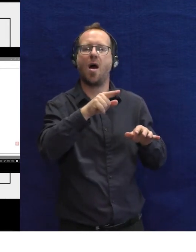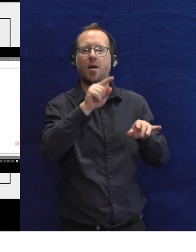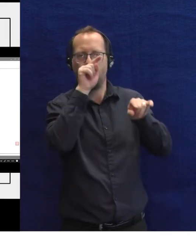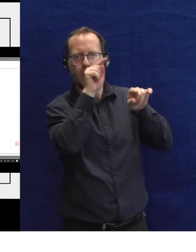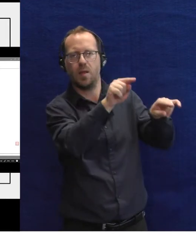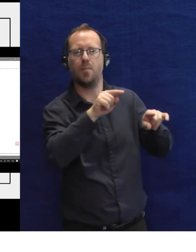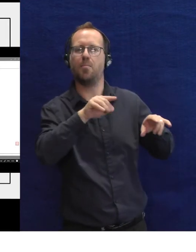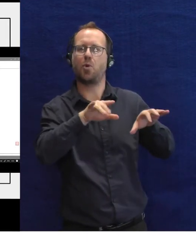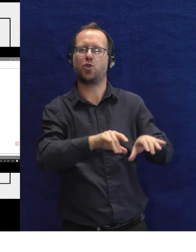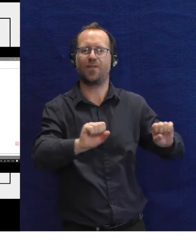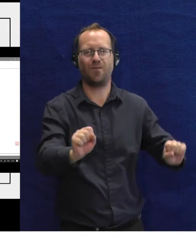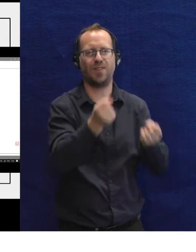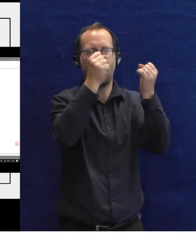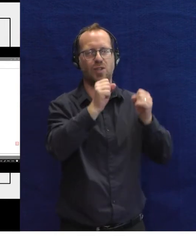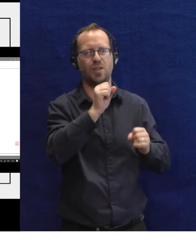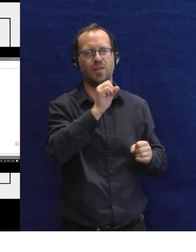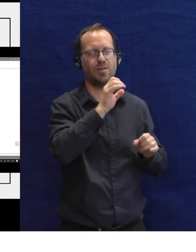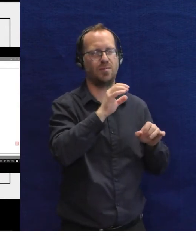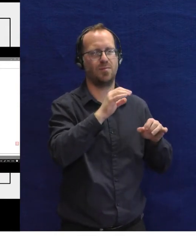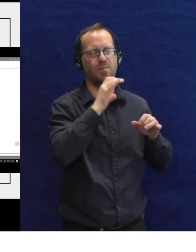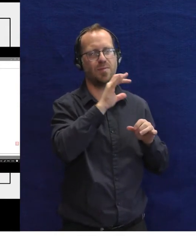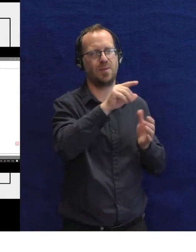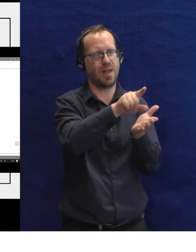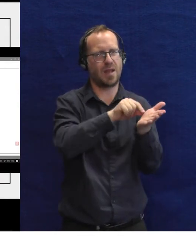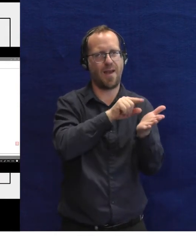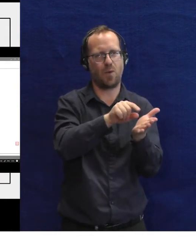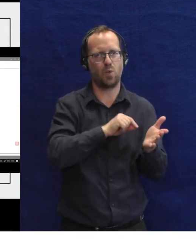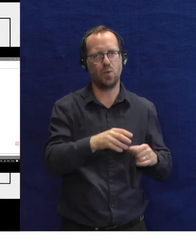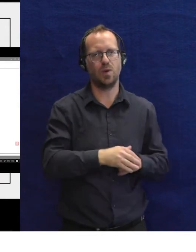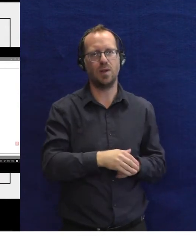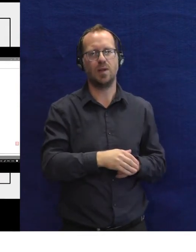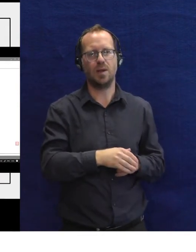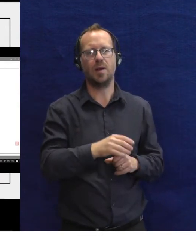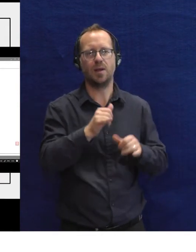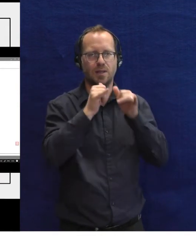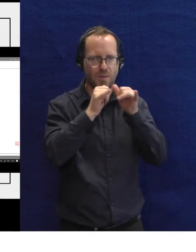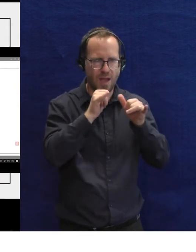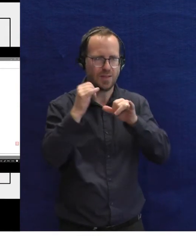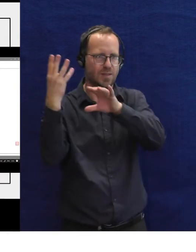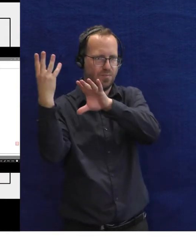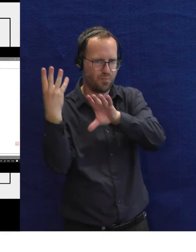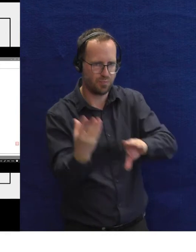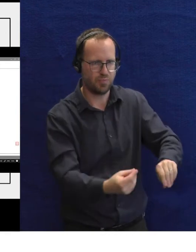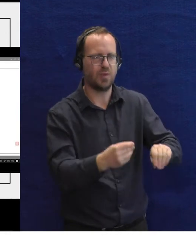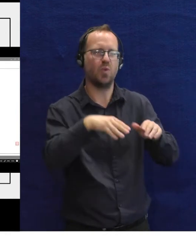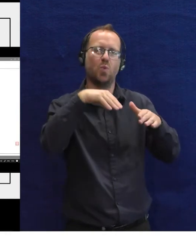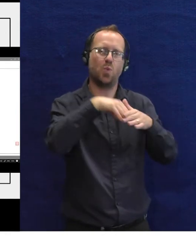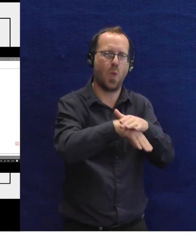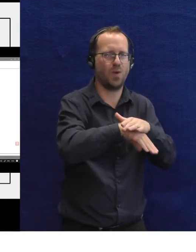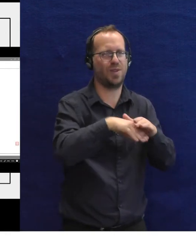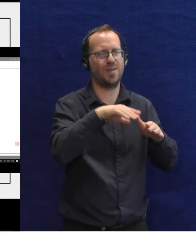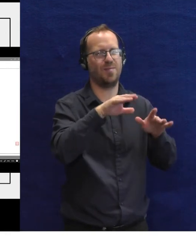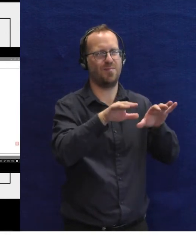can record your own microphone, so you just speak in the application, you record